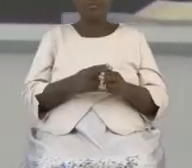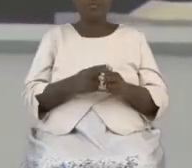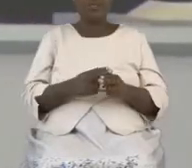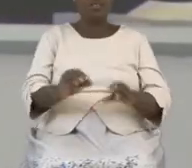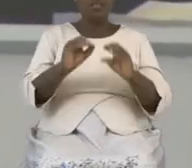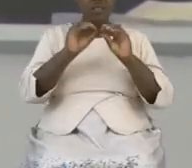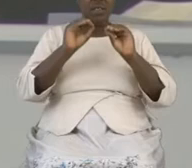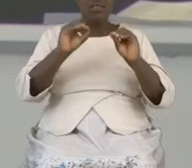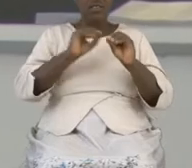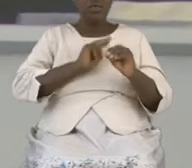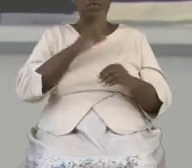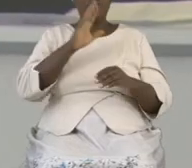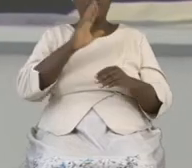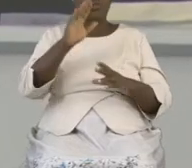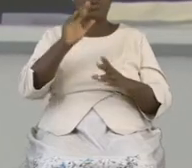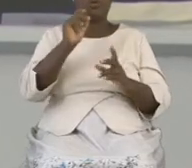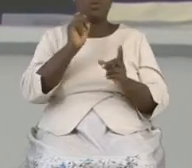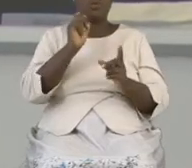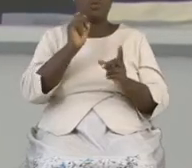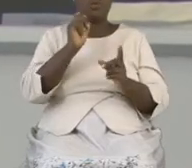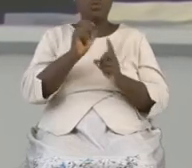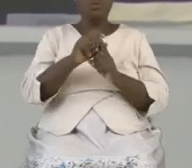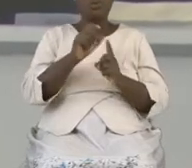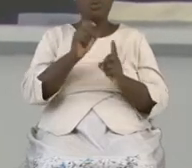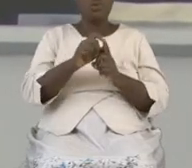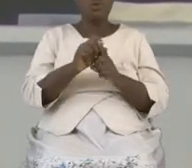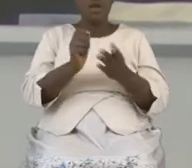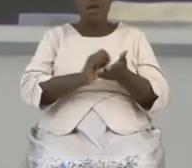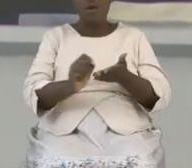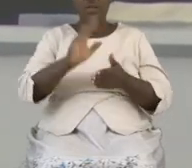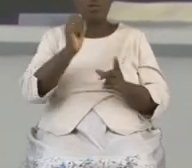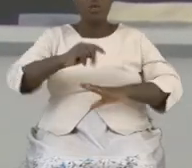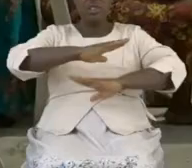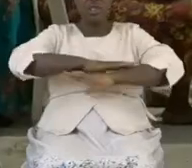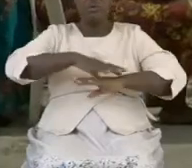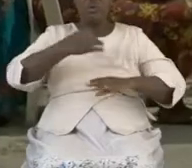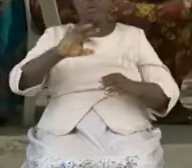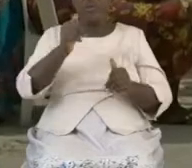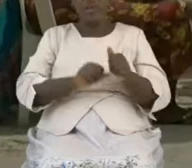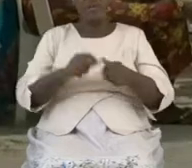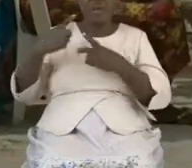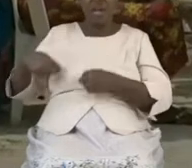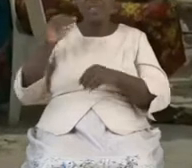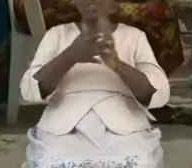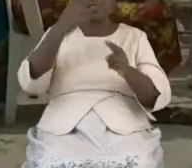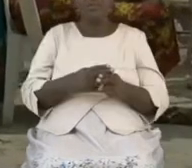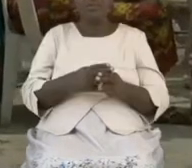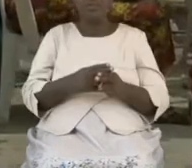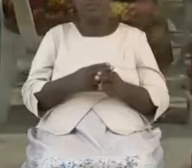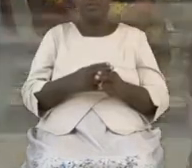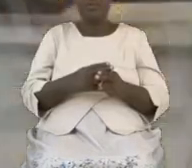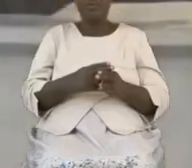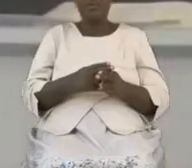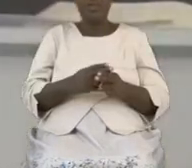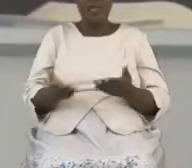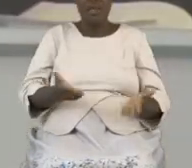Write your word upon the table of every heart in Jesus' name. Here in